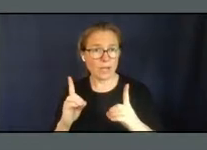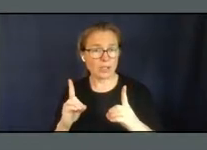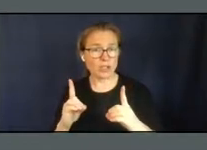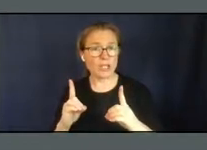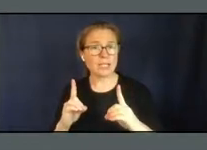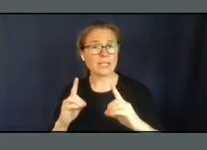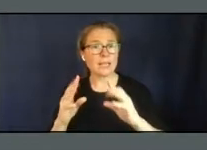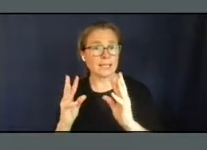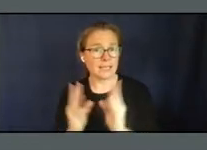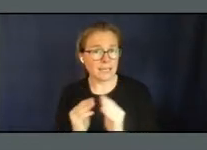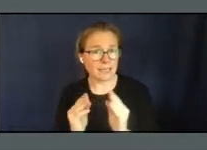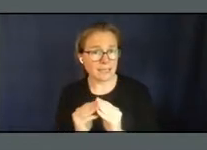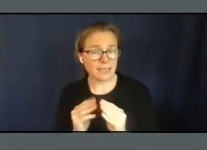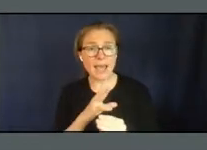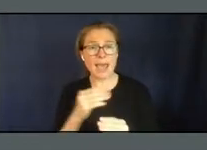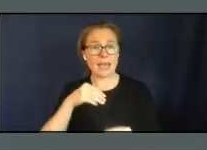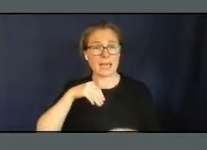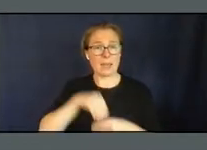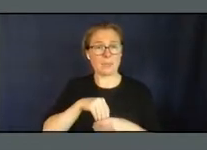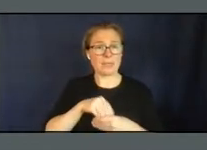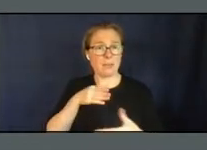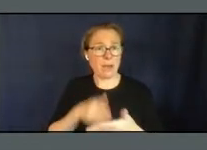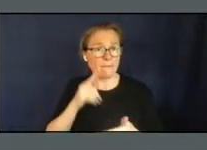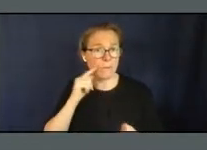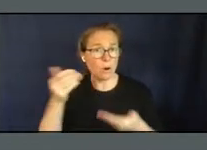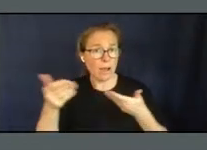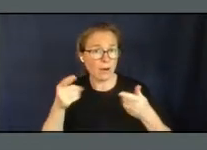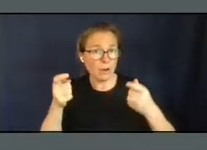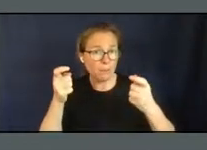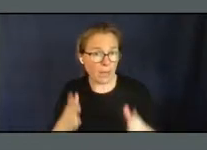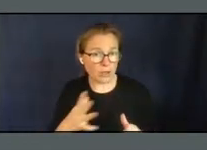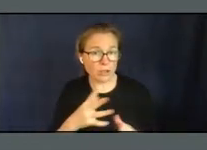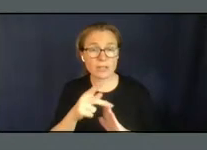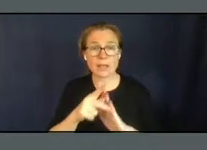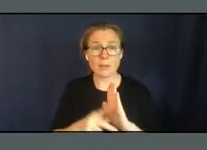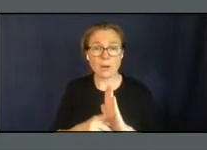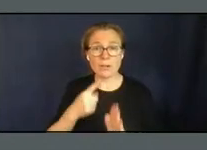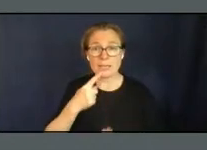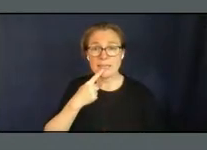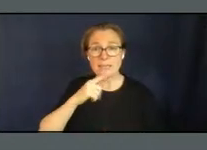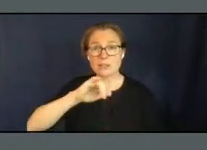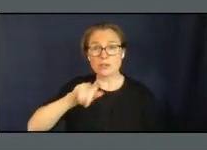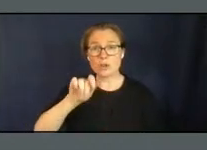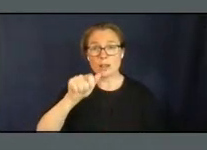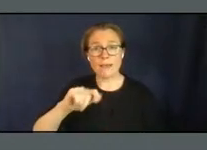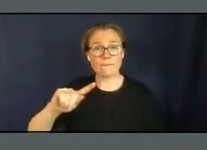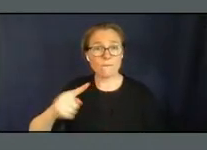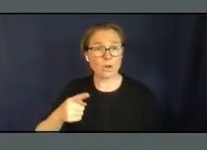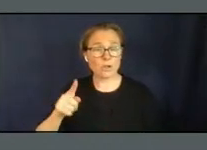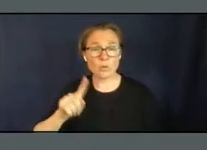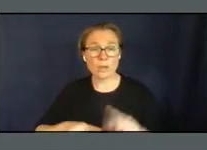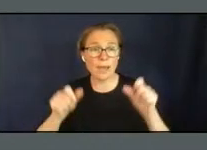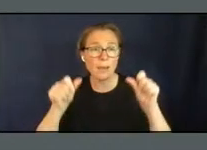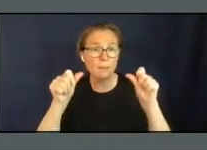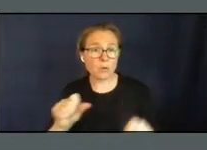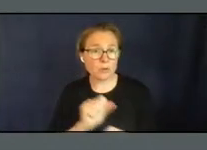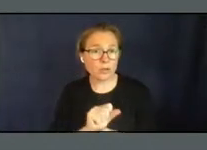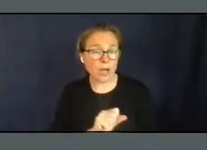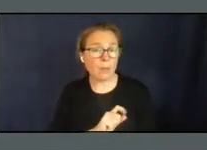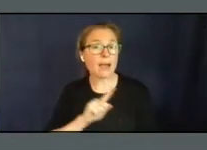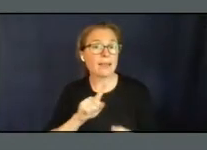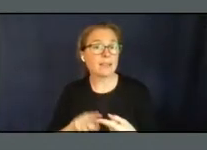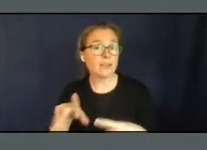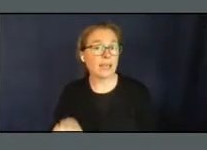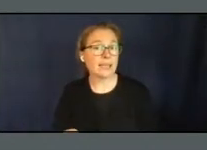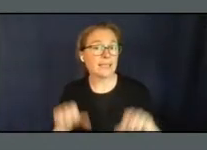managers. The establishment of a policy stating that as of July 1st, hiring managers cannot post jobs unless they have completed the implicit bias for hiring